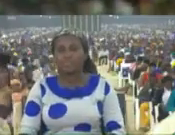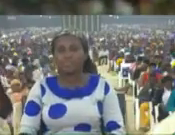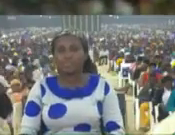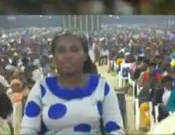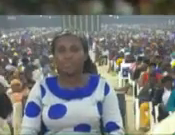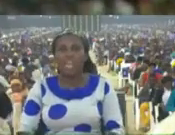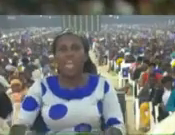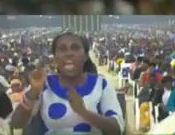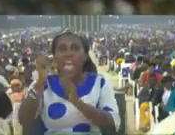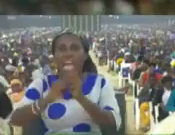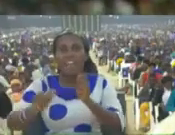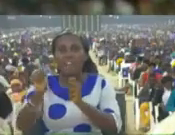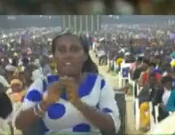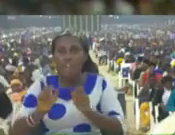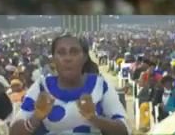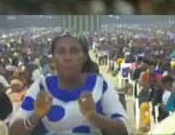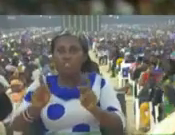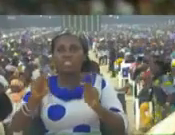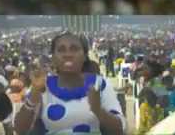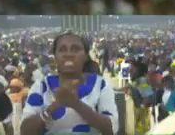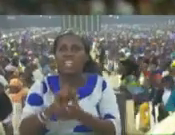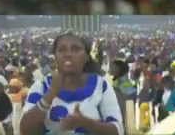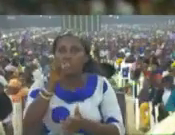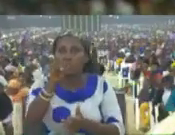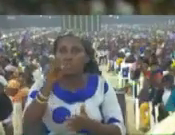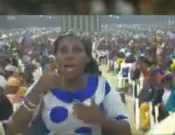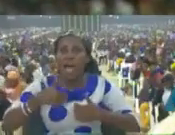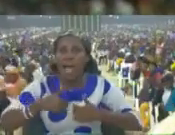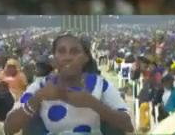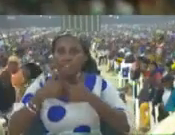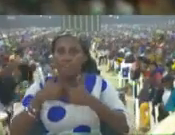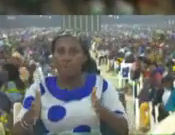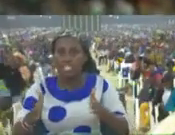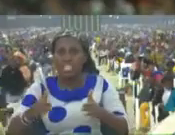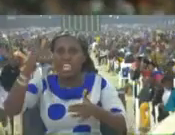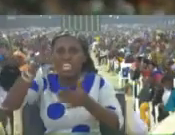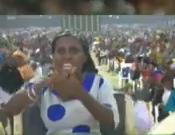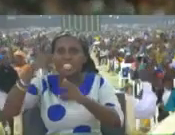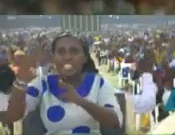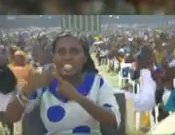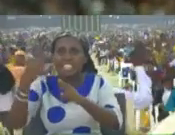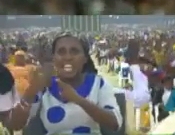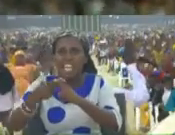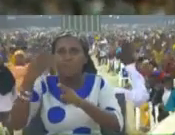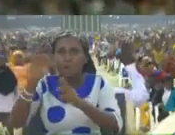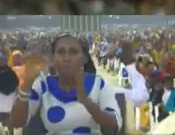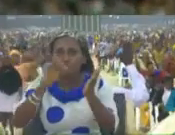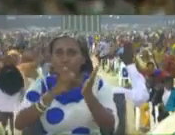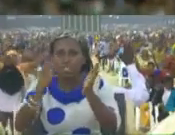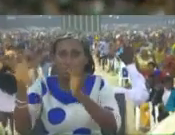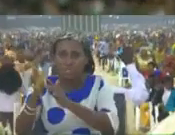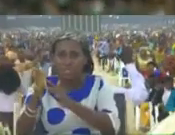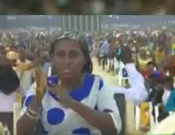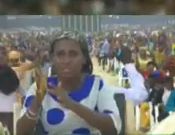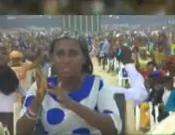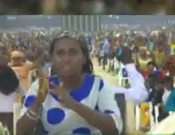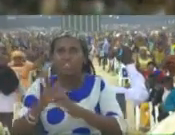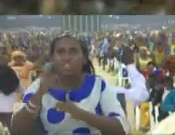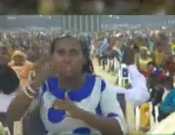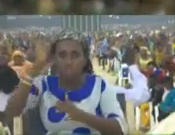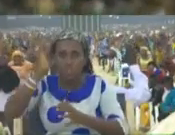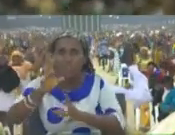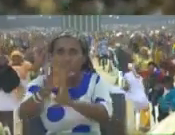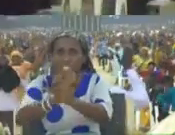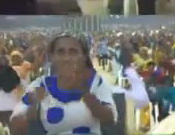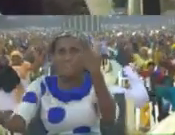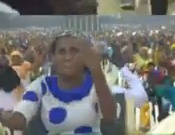Every opportunity you have lost, in the name that's above every other name, shall be restored to